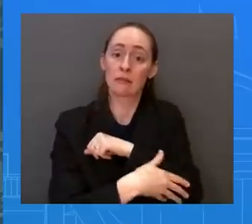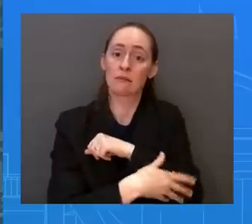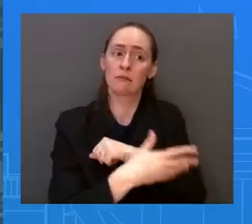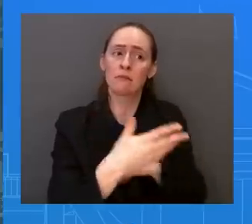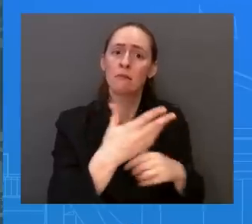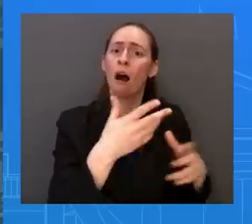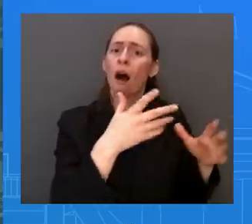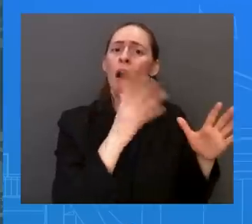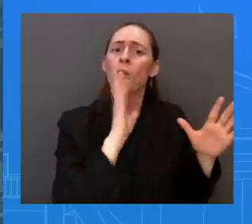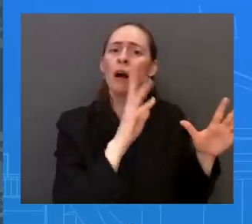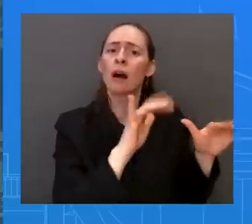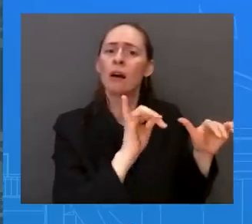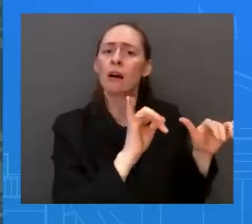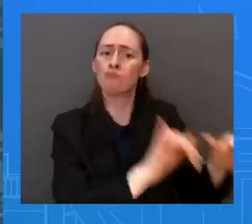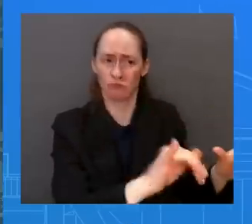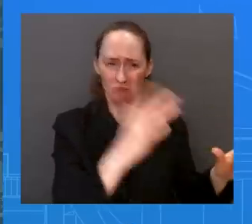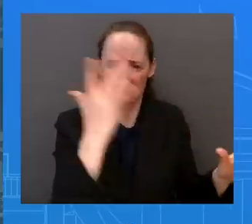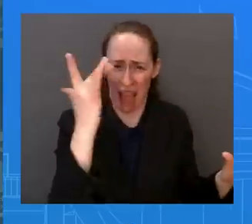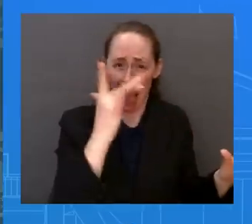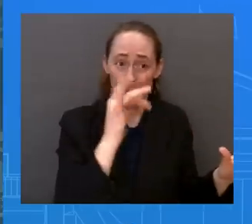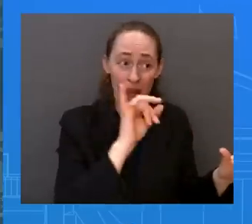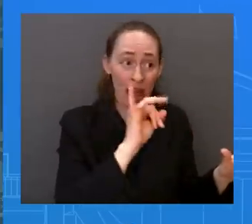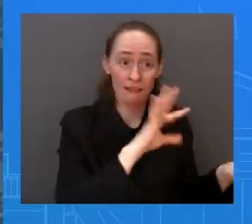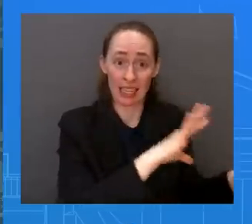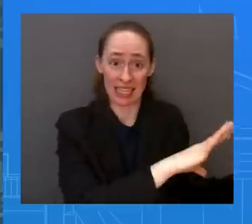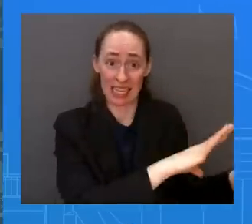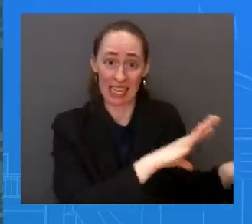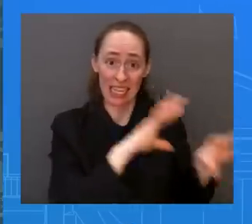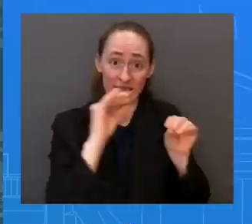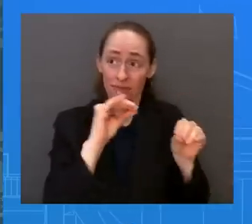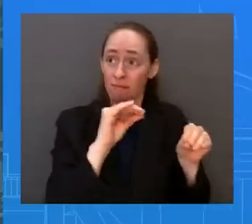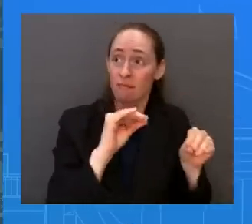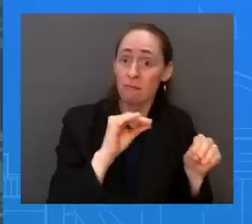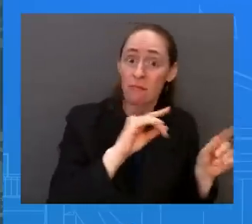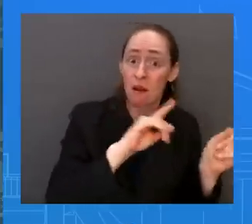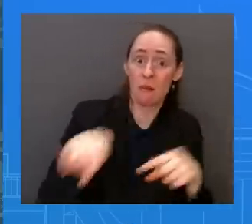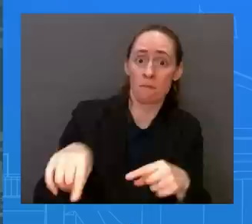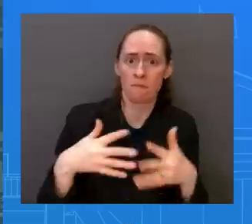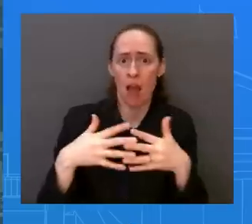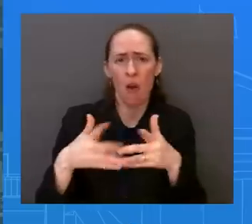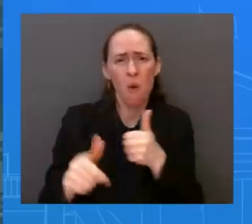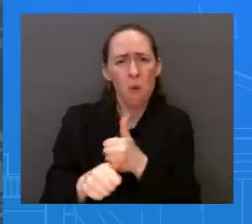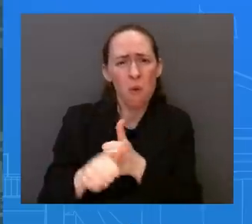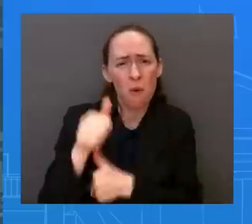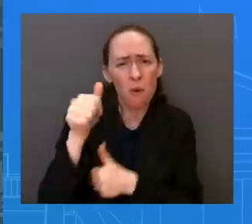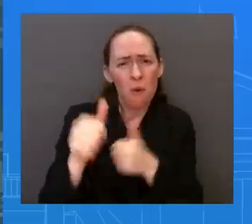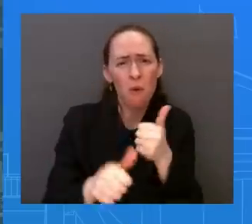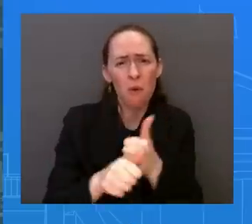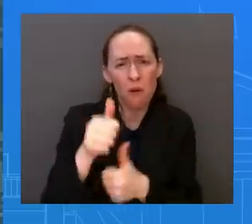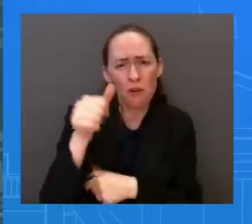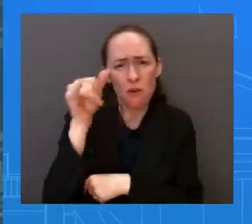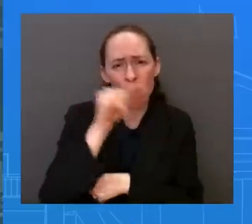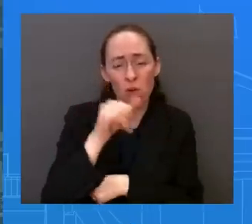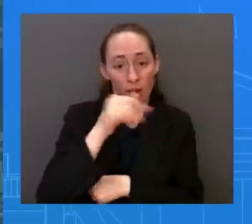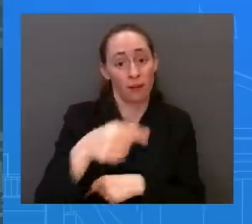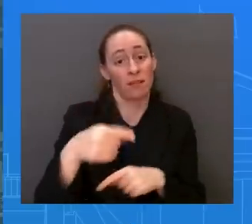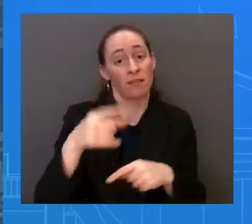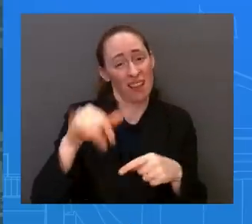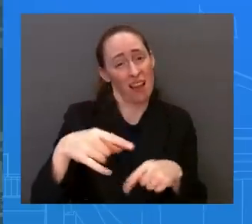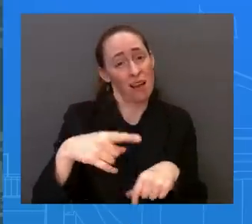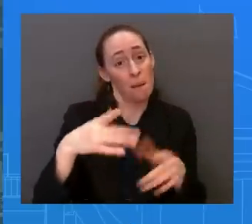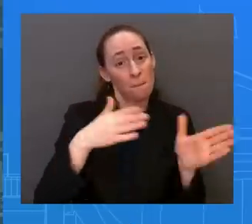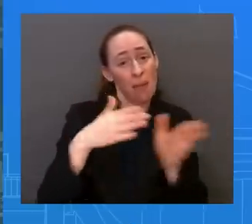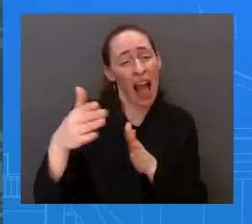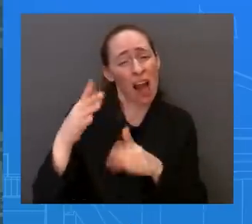United States. These are long-term development efforts, but we are already seeing encouraging trends. Illegal border crossing